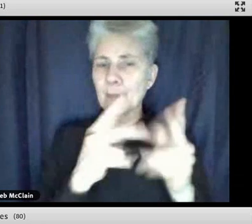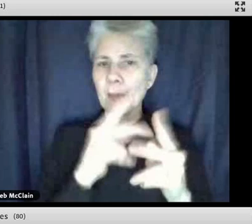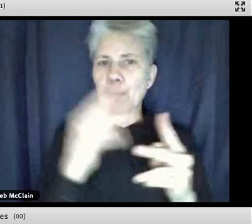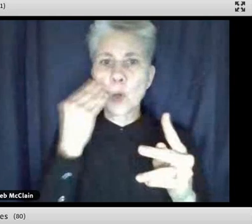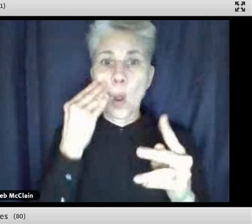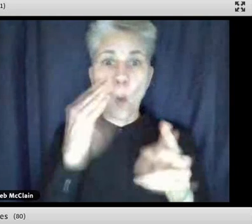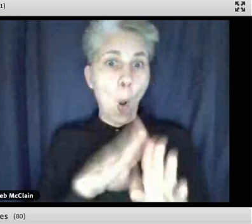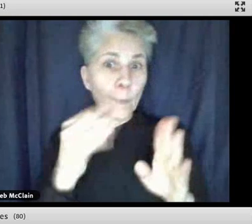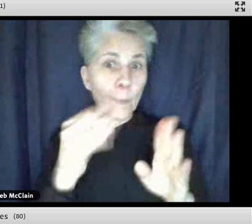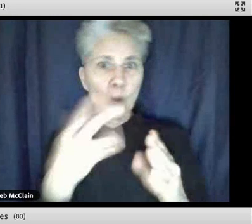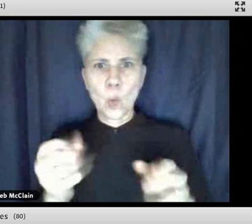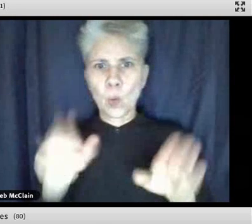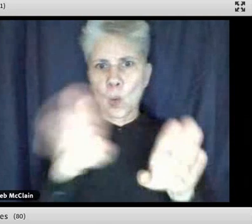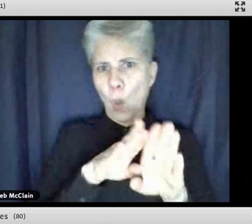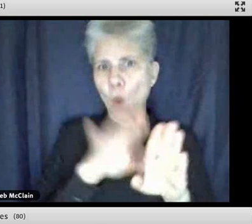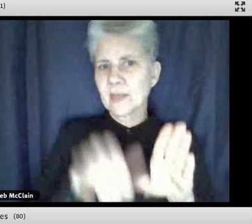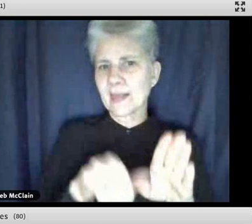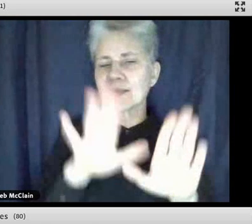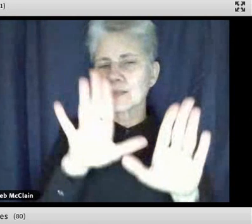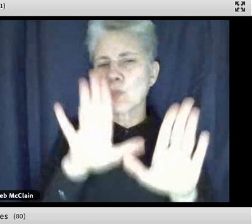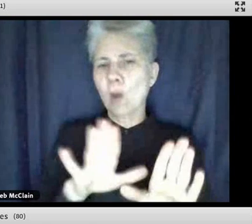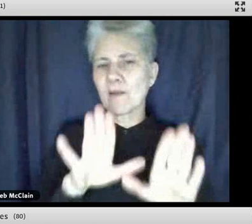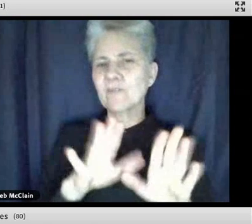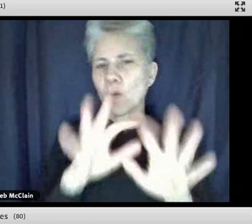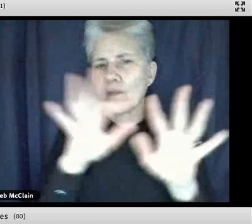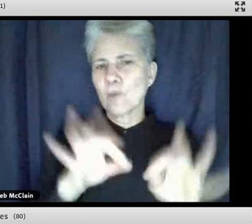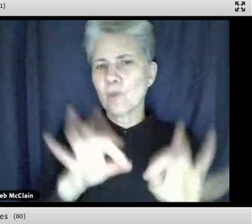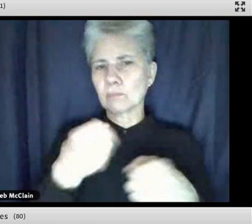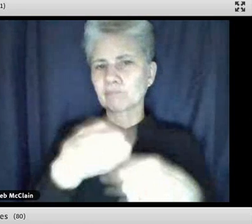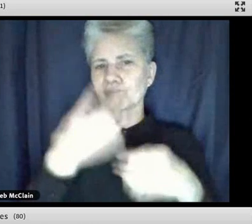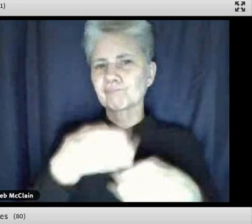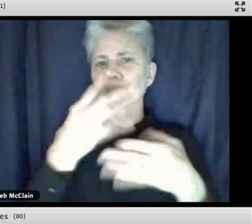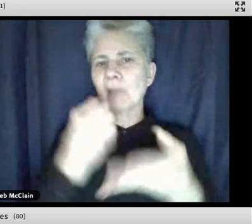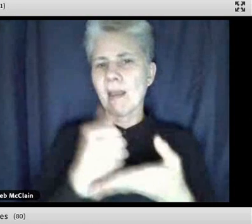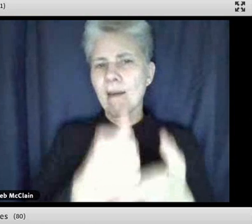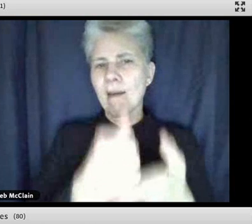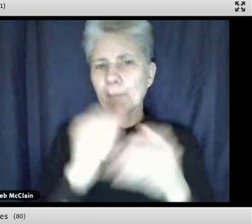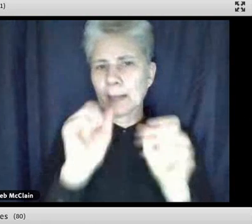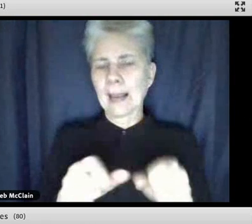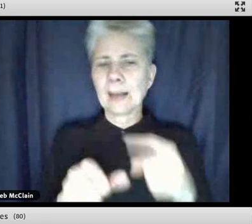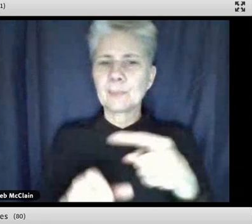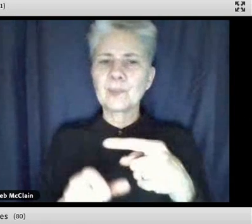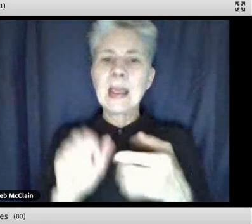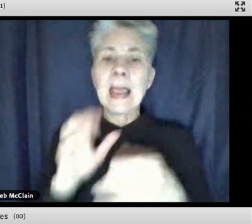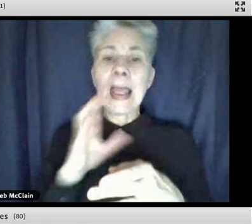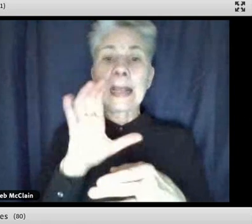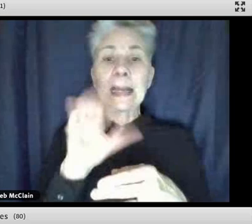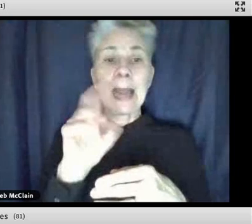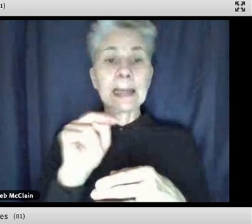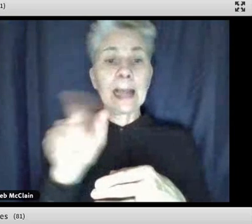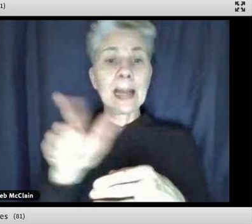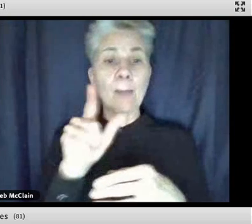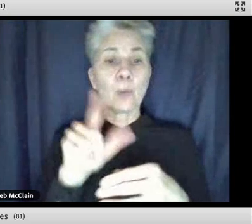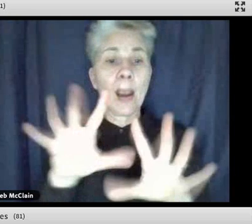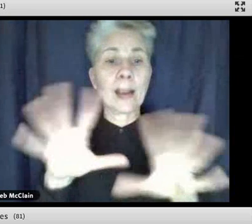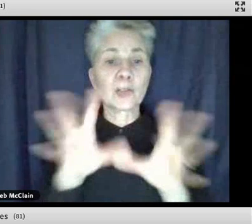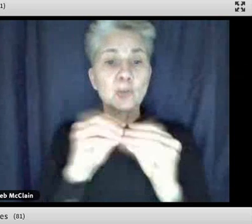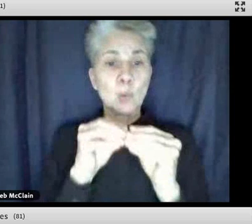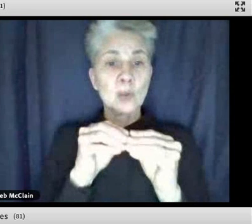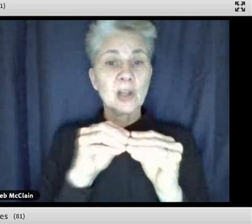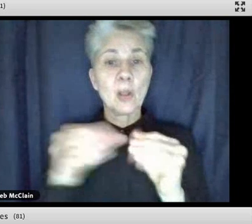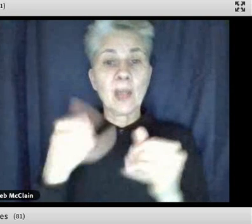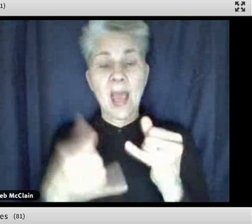not. So it's a huge document that can help. There's the Connecticut Library Consortium. On the other end of the spectrum,